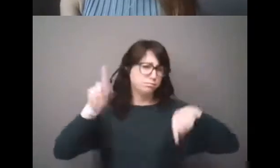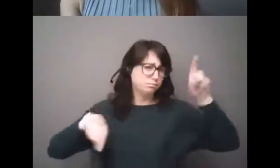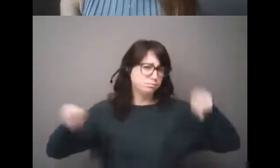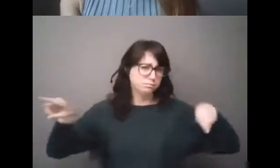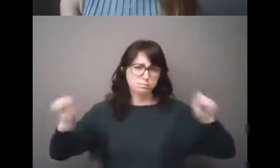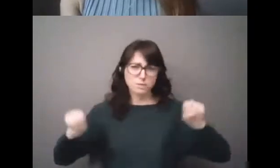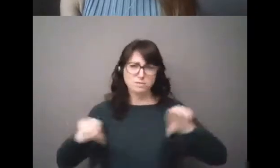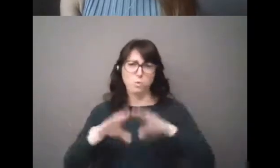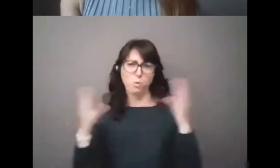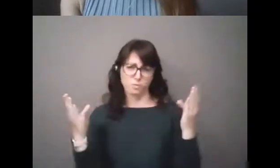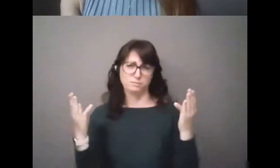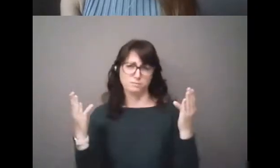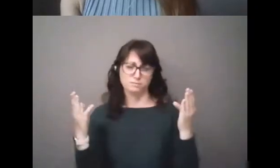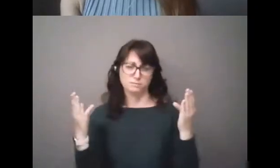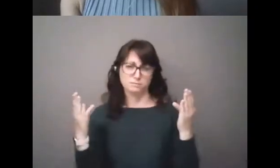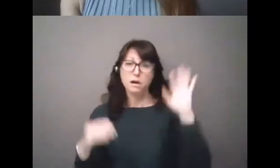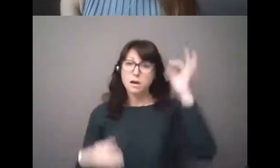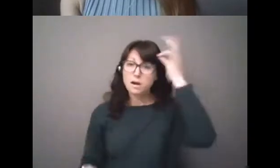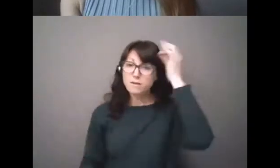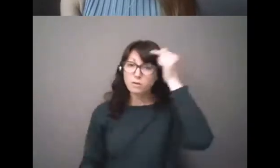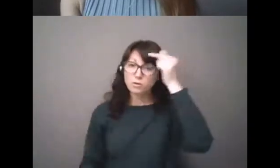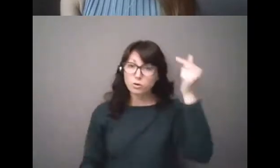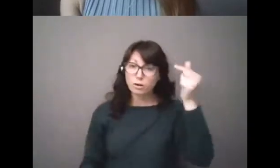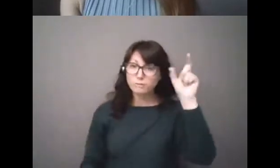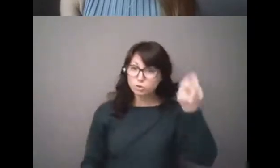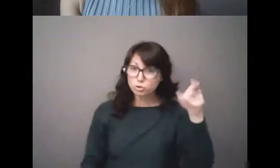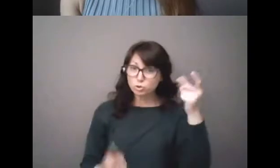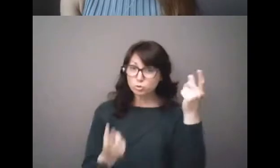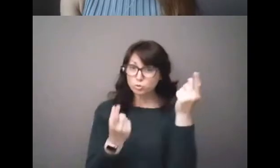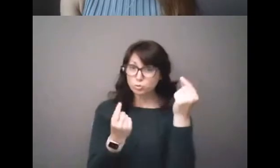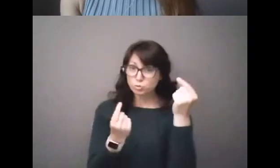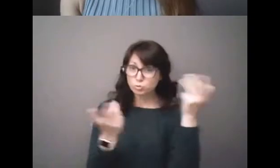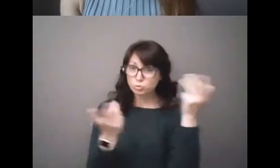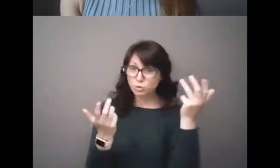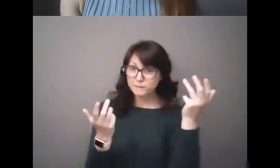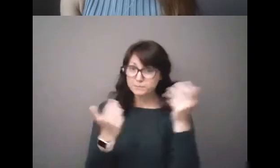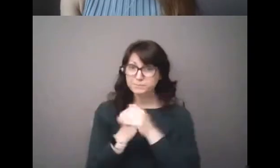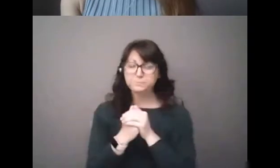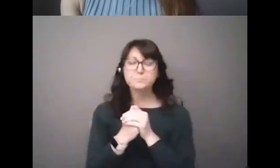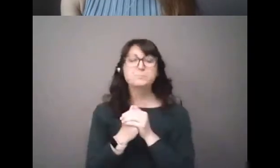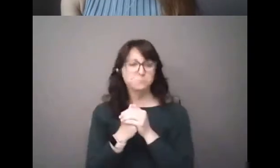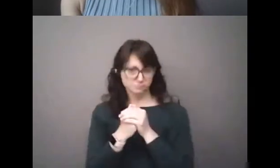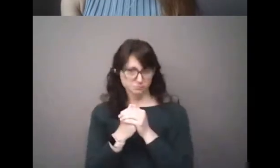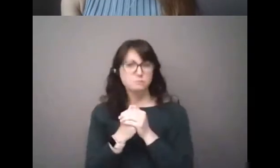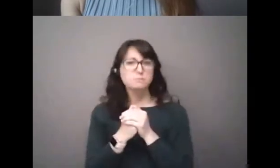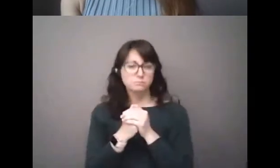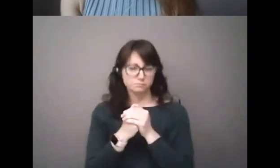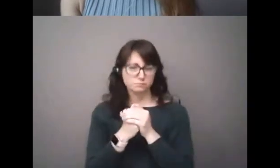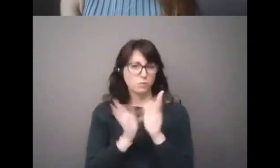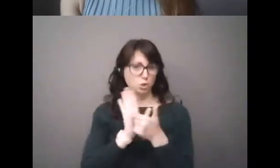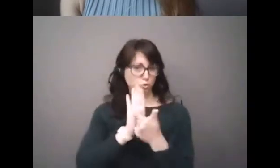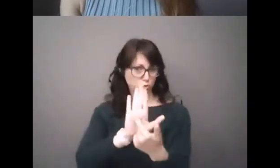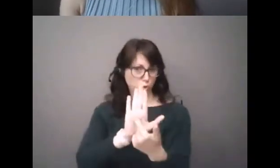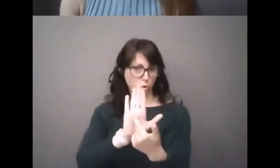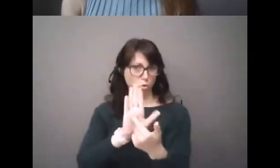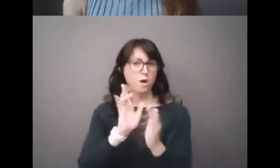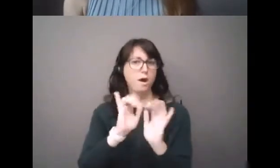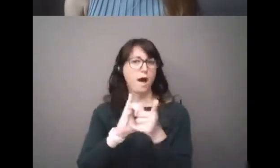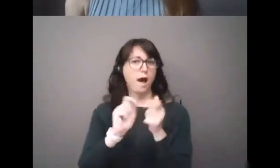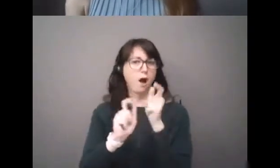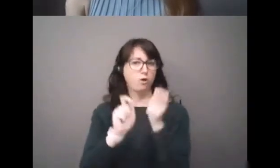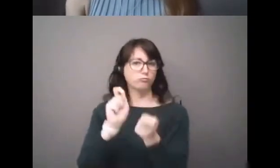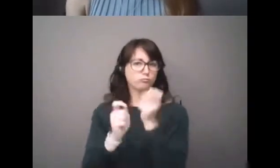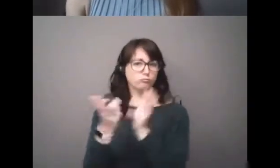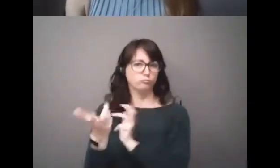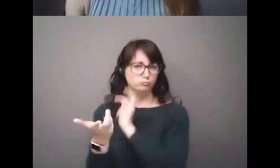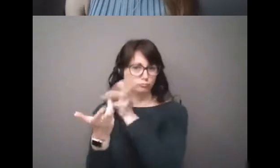I think that what the government needs to do is not only do they need to be able to demonstrate it, but they also